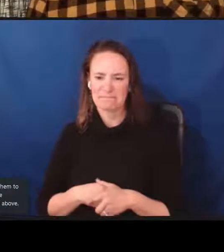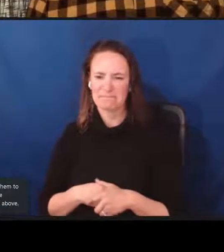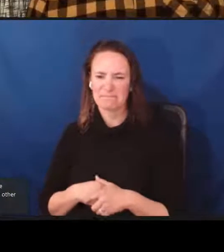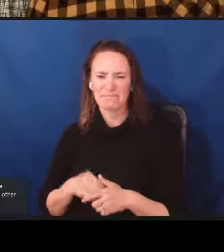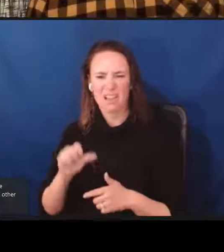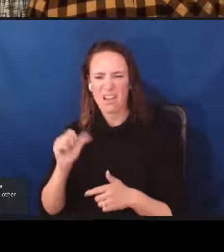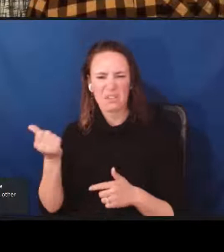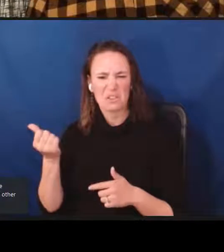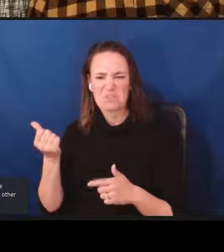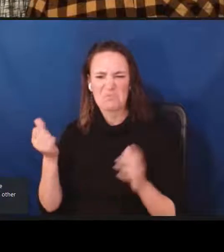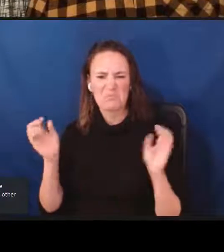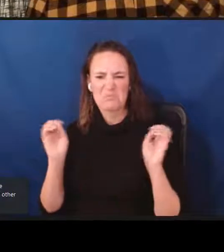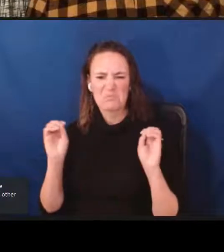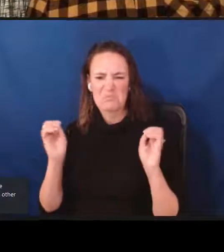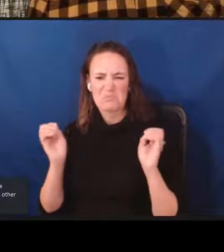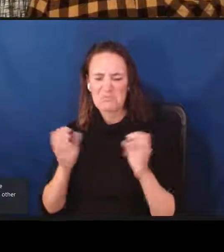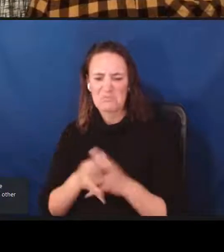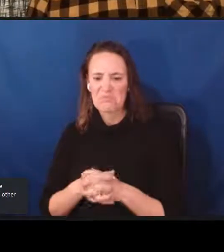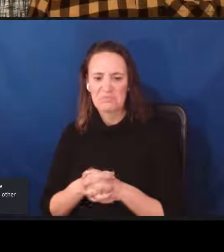things though.